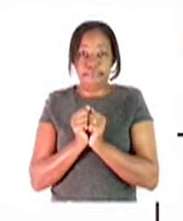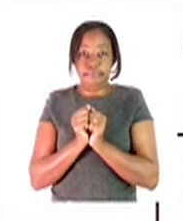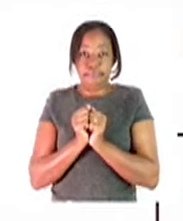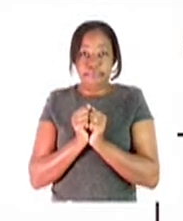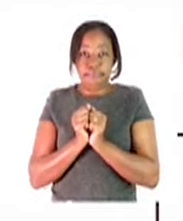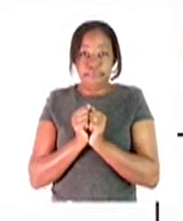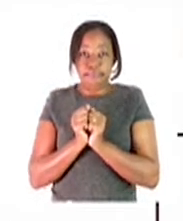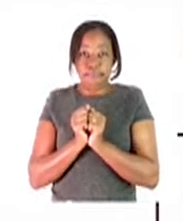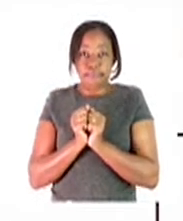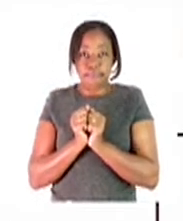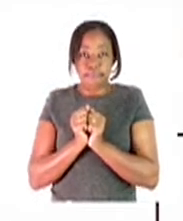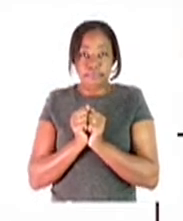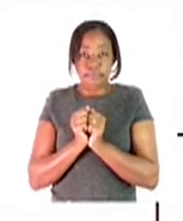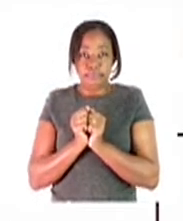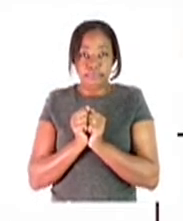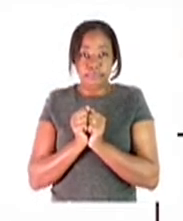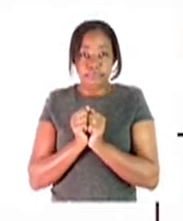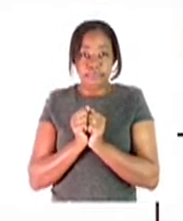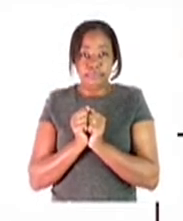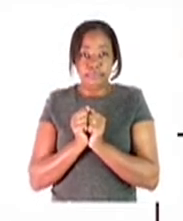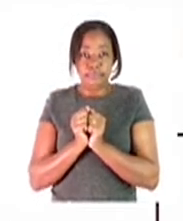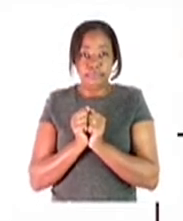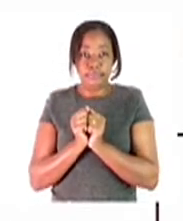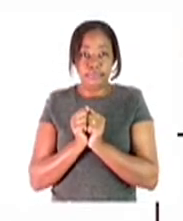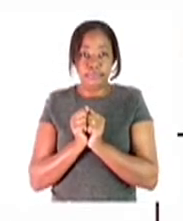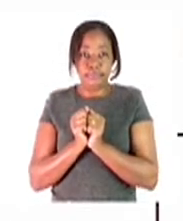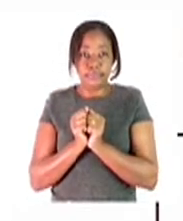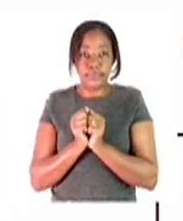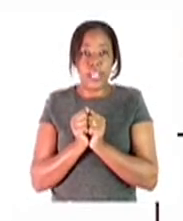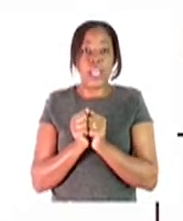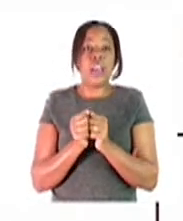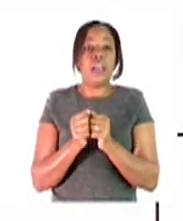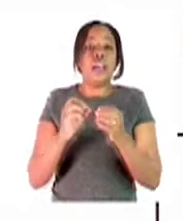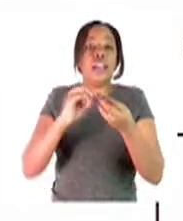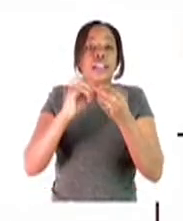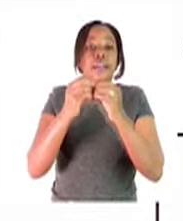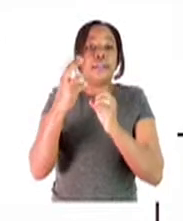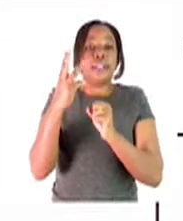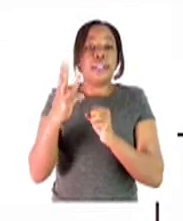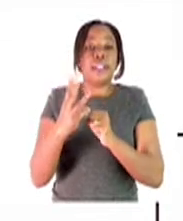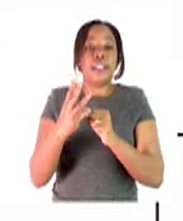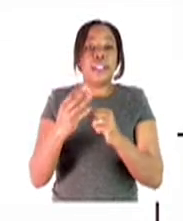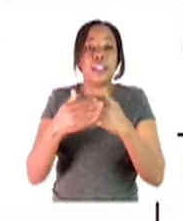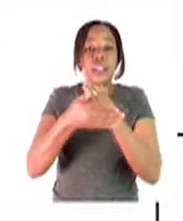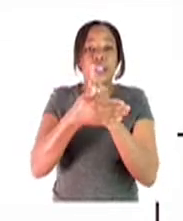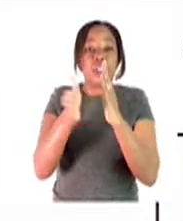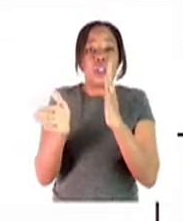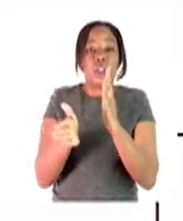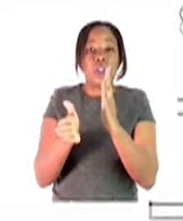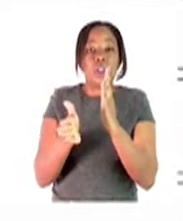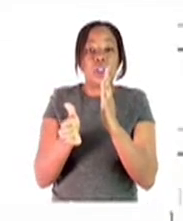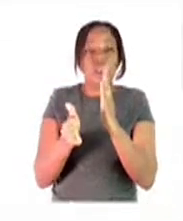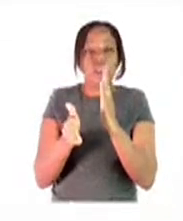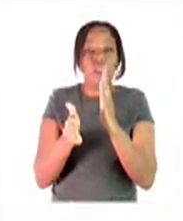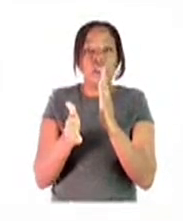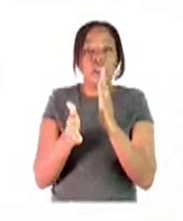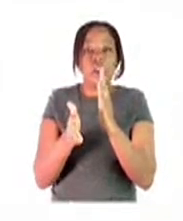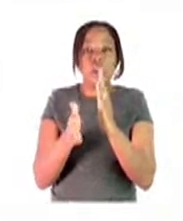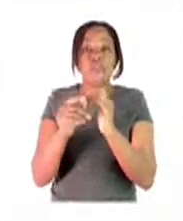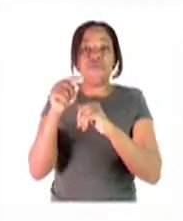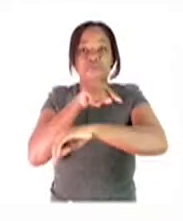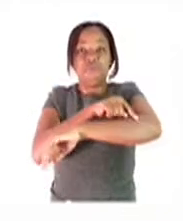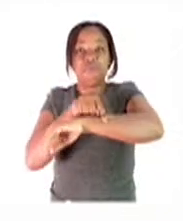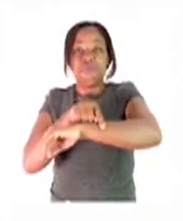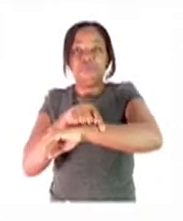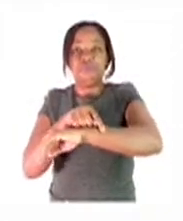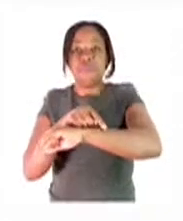We go. Number 3, I'll open the door. We can go in. Number 4, would you